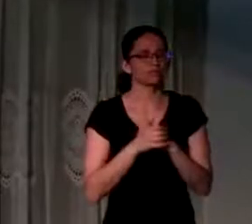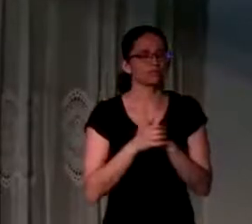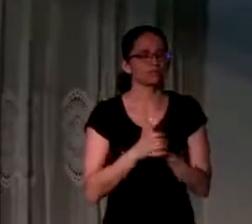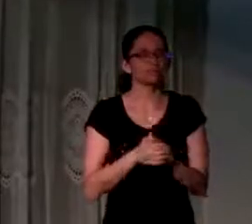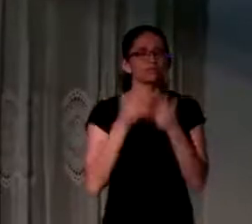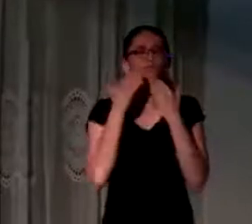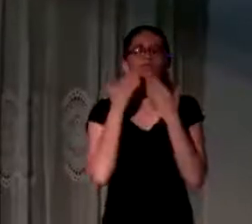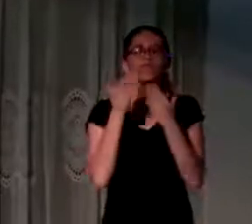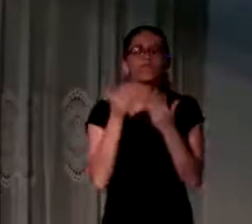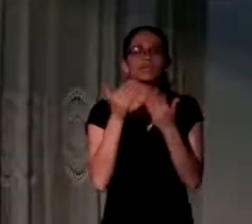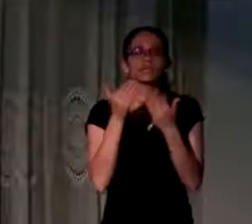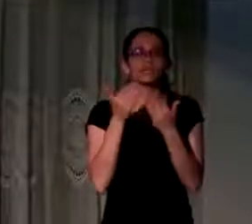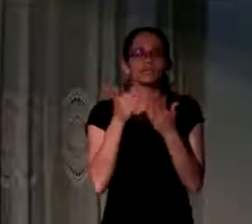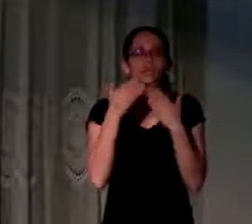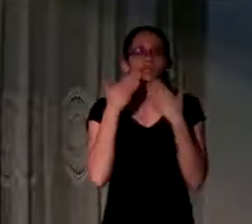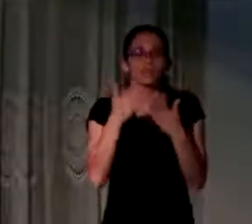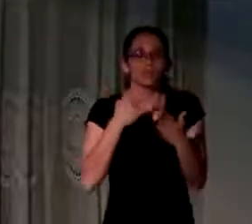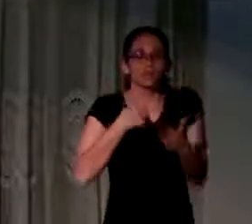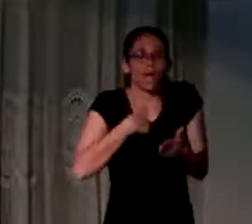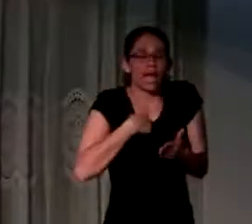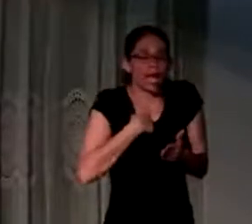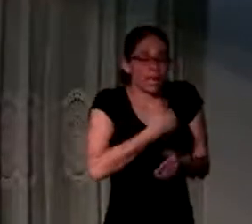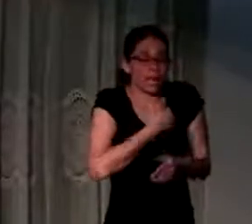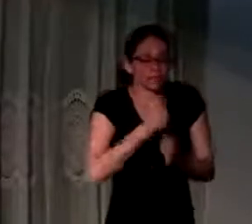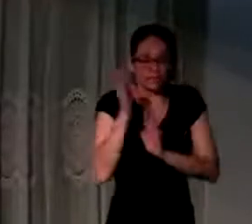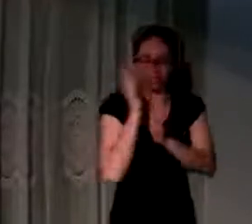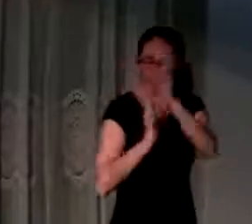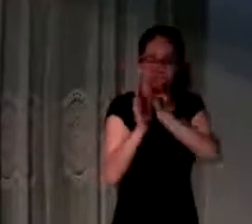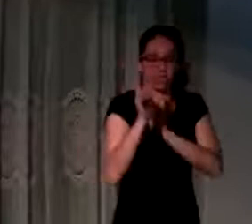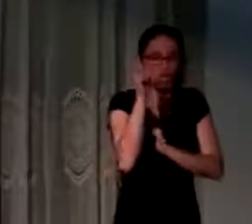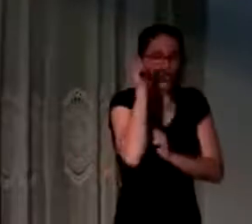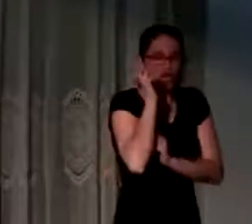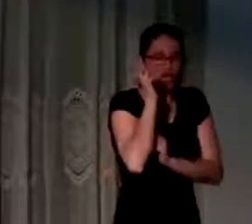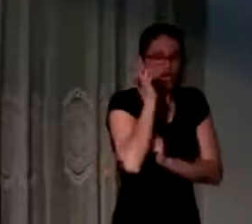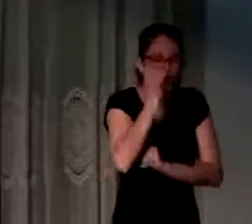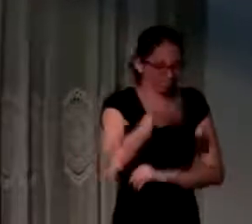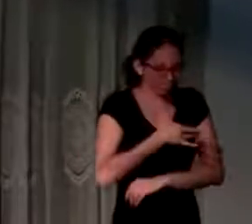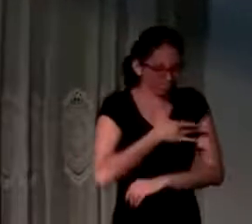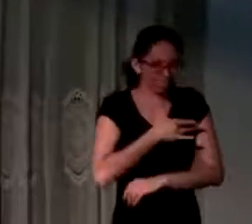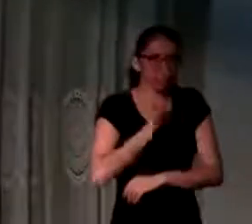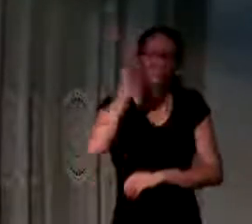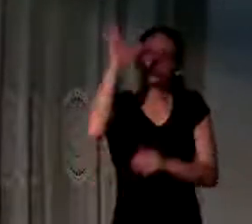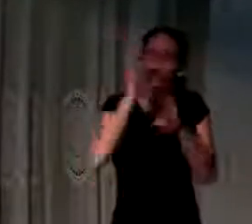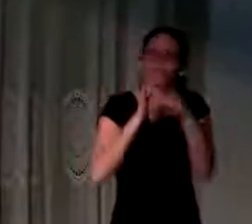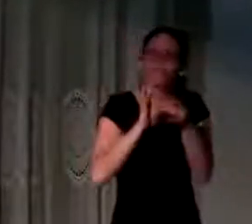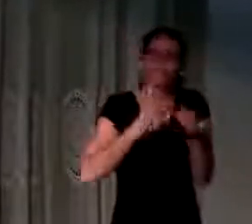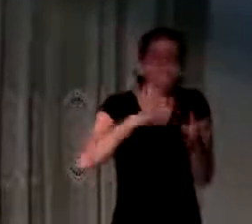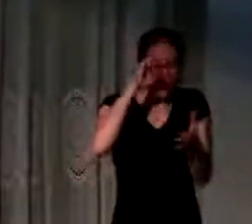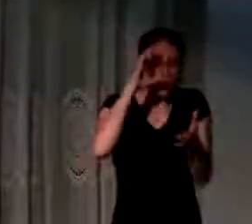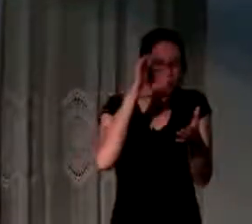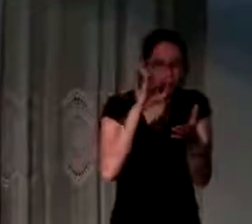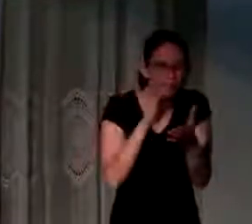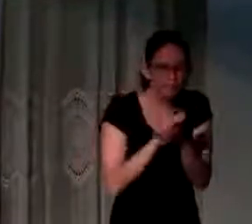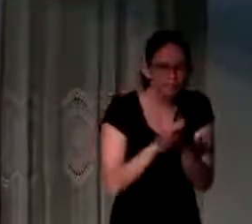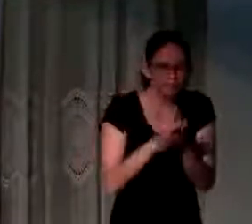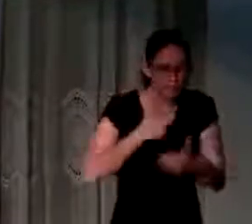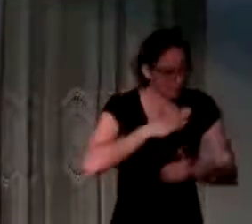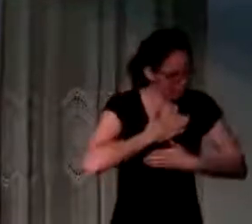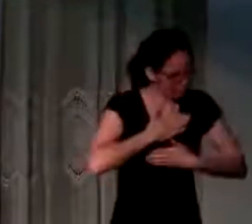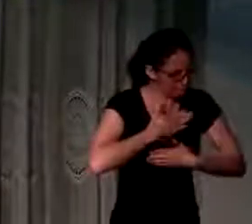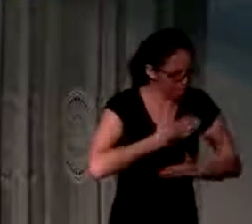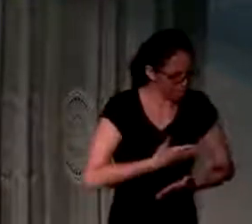you. Thank you. I heard the message and I believed, and I say myself, I believe in the